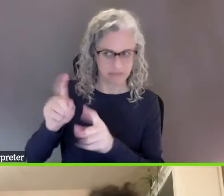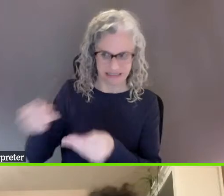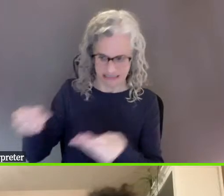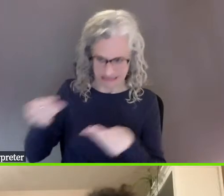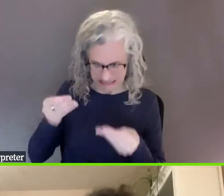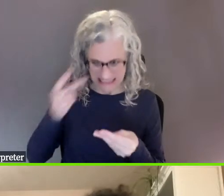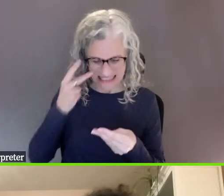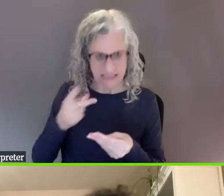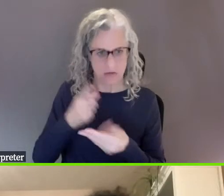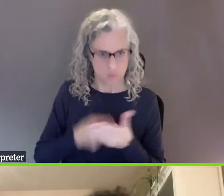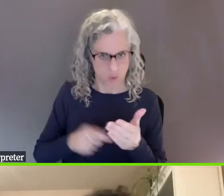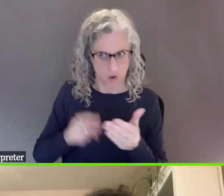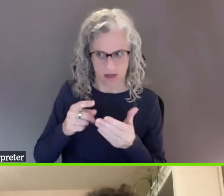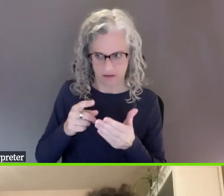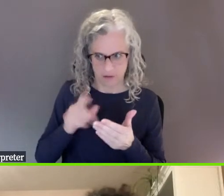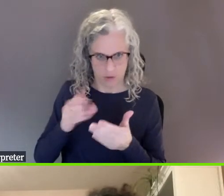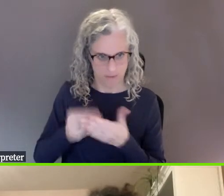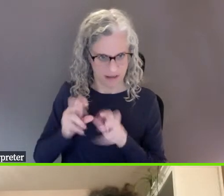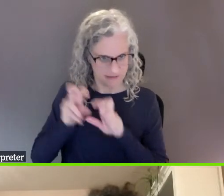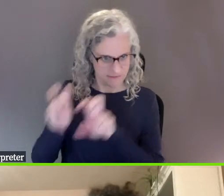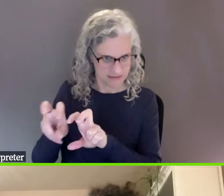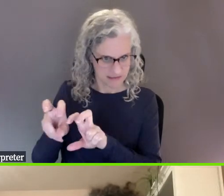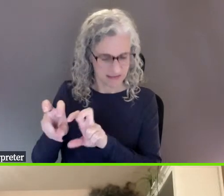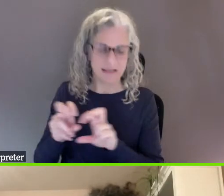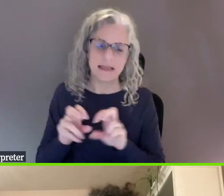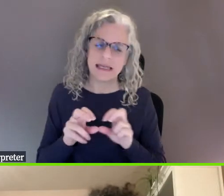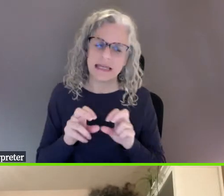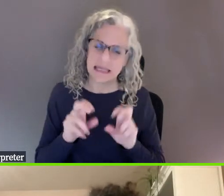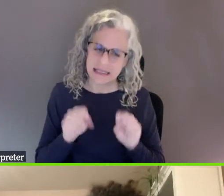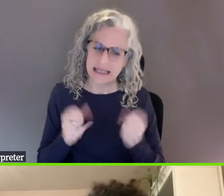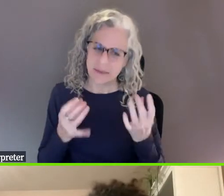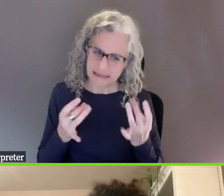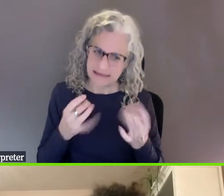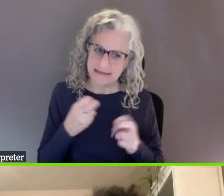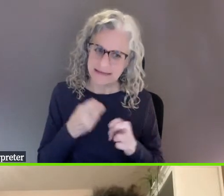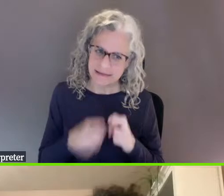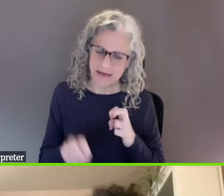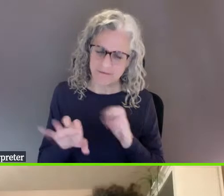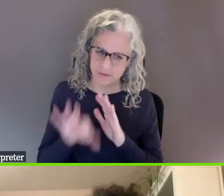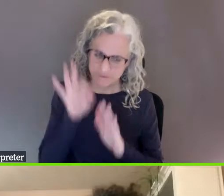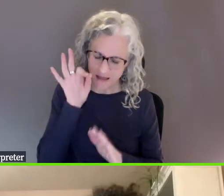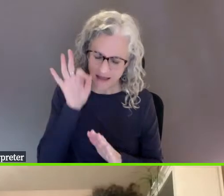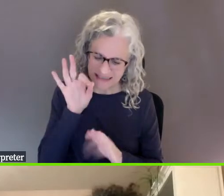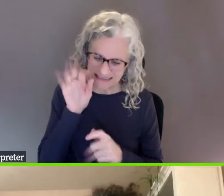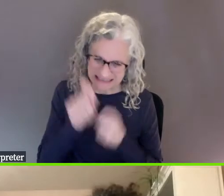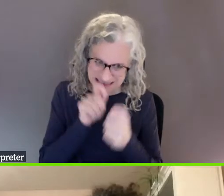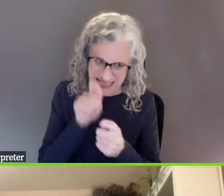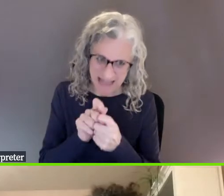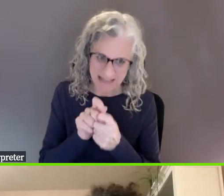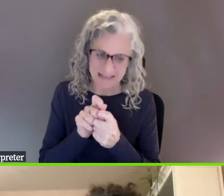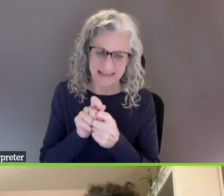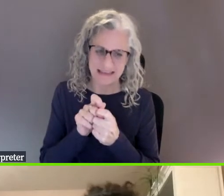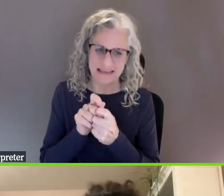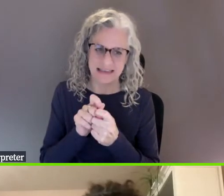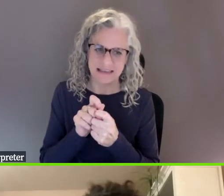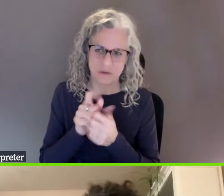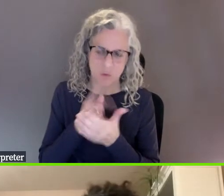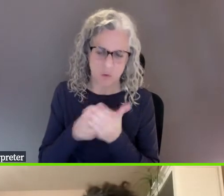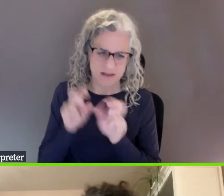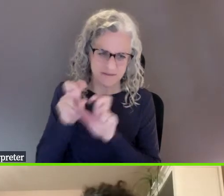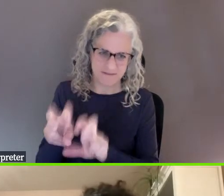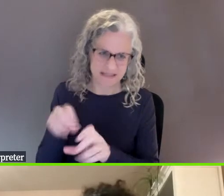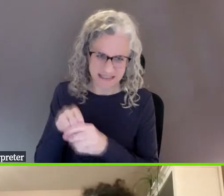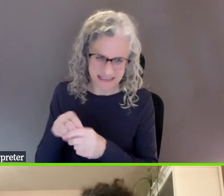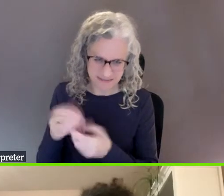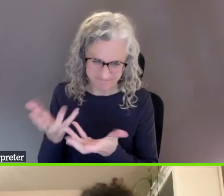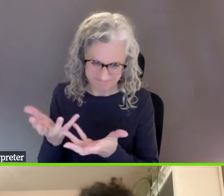in. It can be a little bit tricky to find out exactly what it is invested in because sometimes